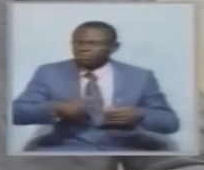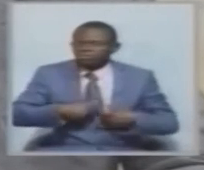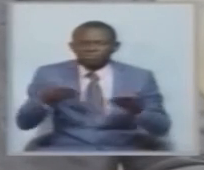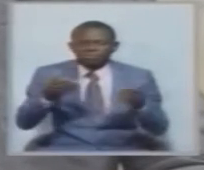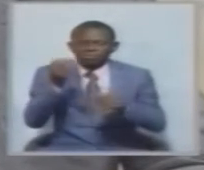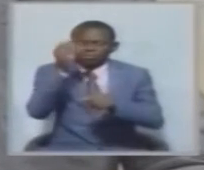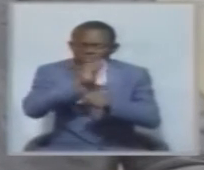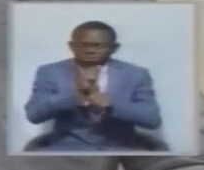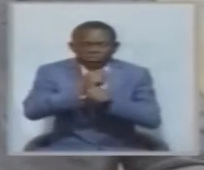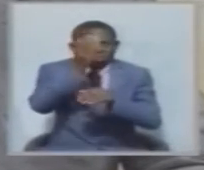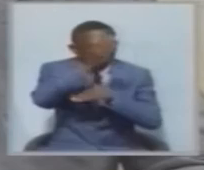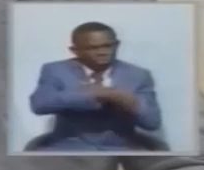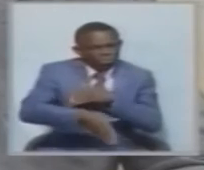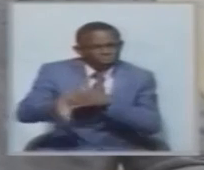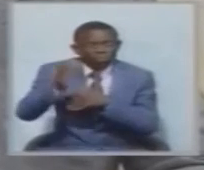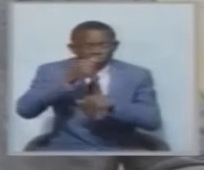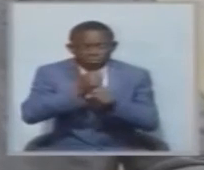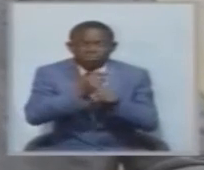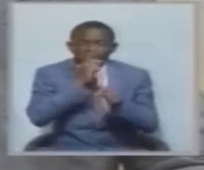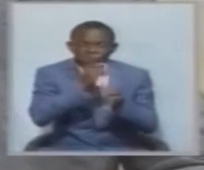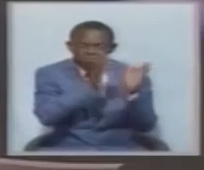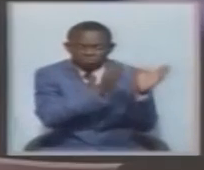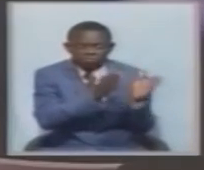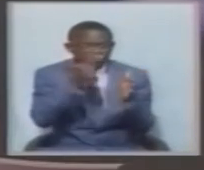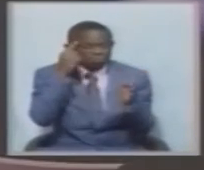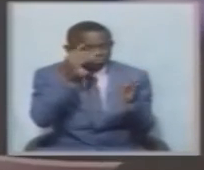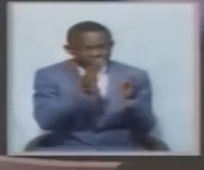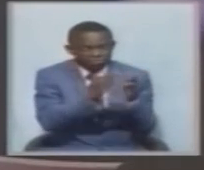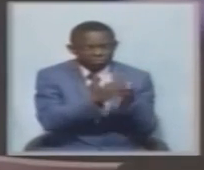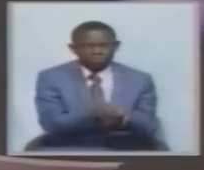as scheduled. Now, in terms of job